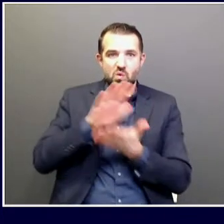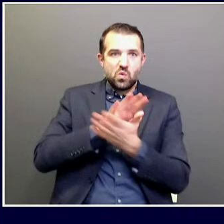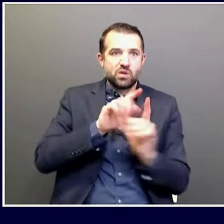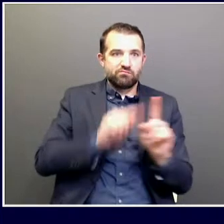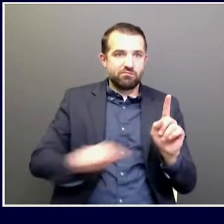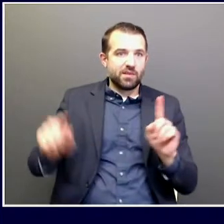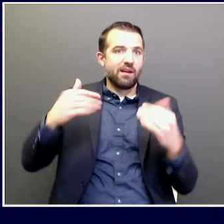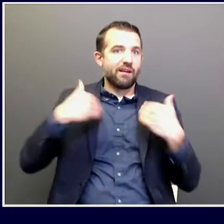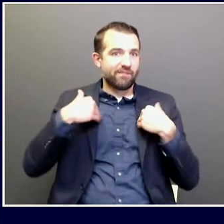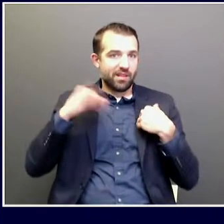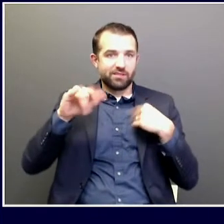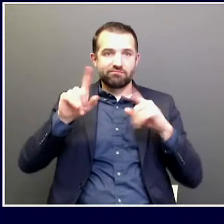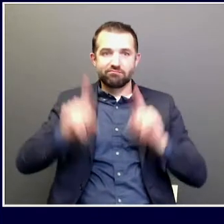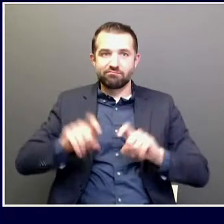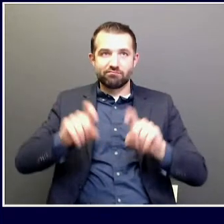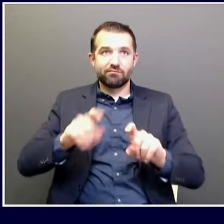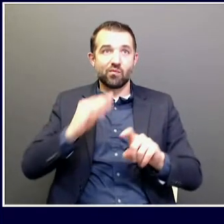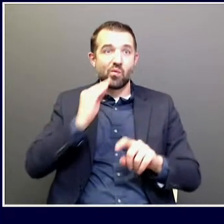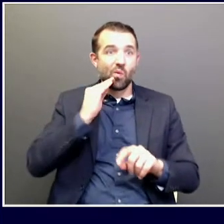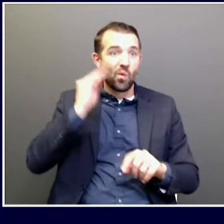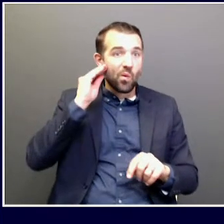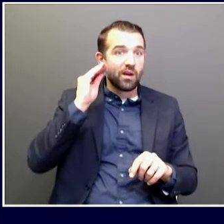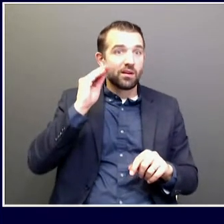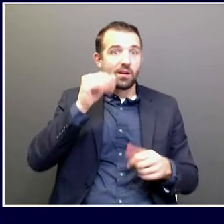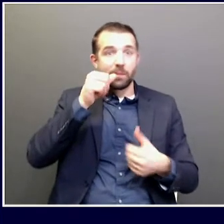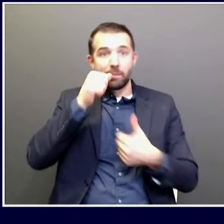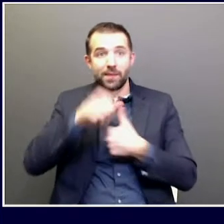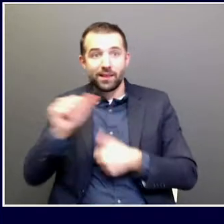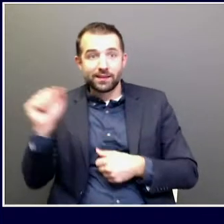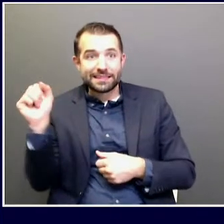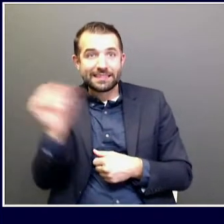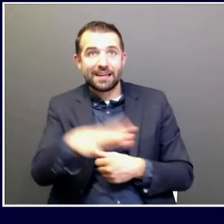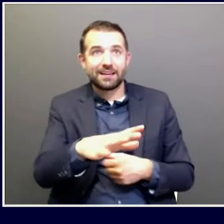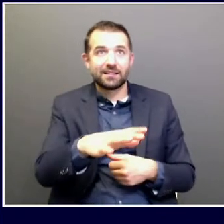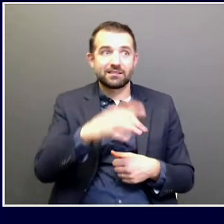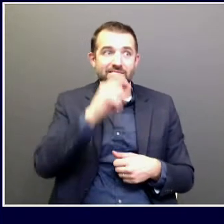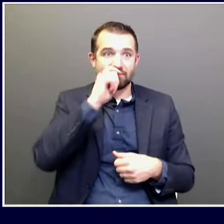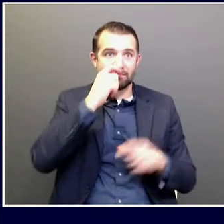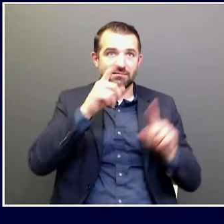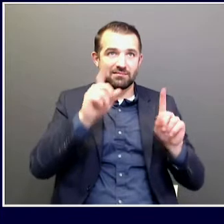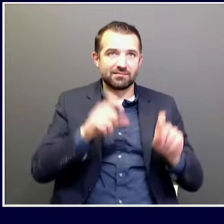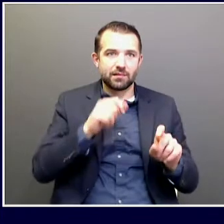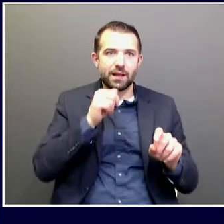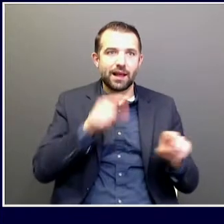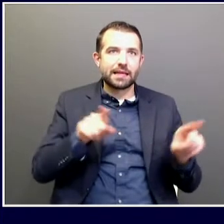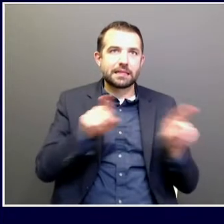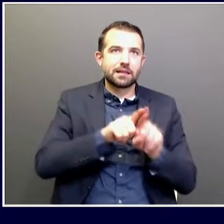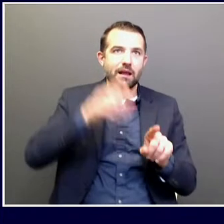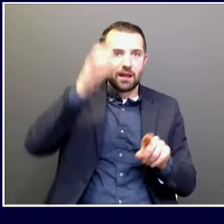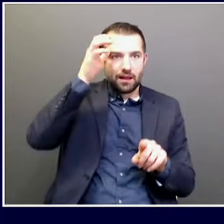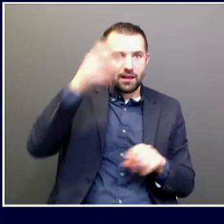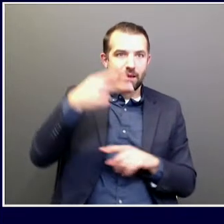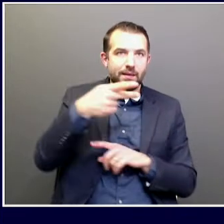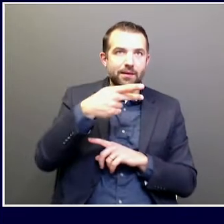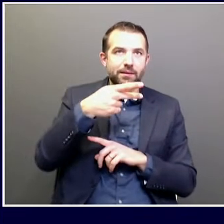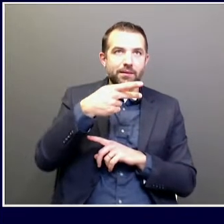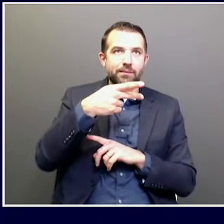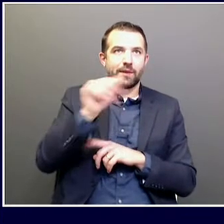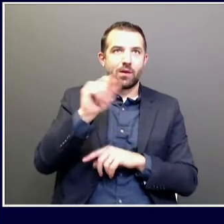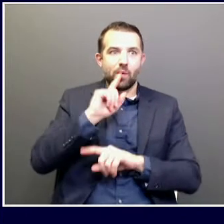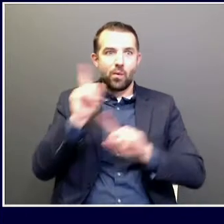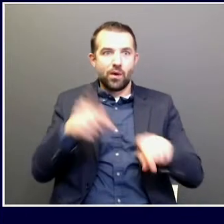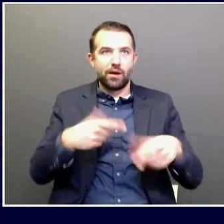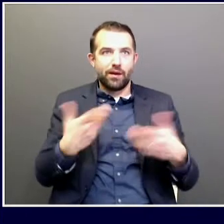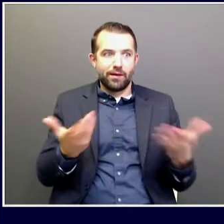So home delivery. It's not like delivering pizza. I don't know. If there are